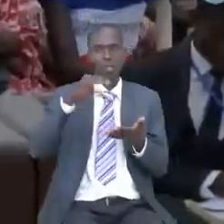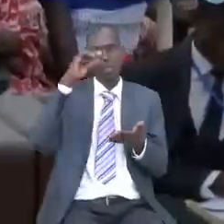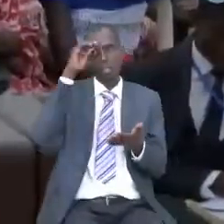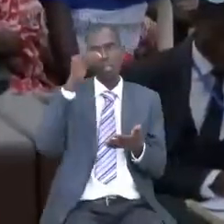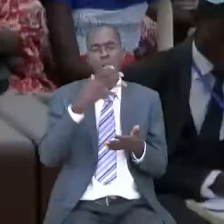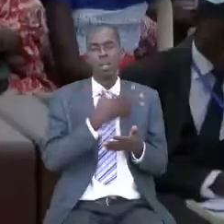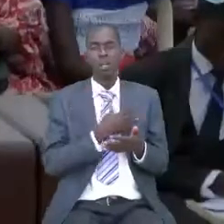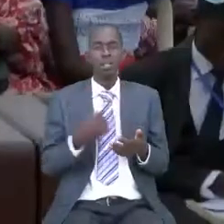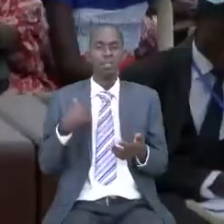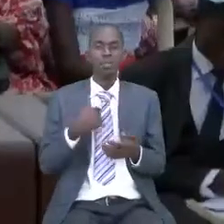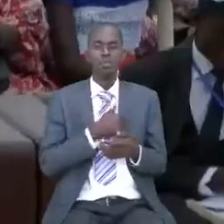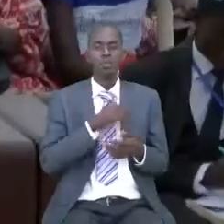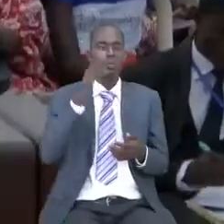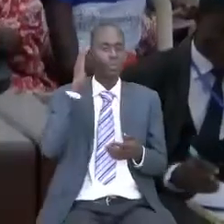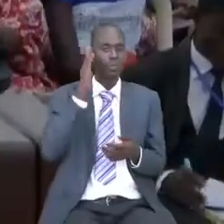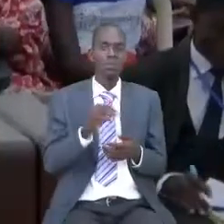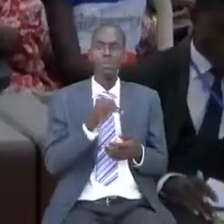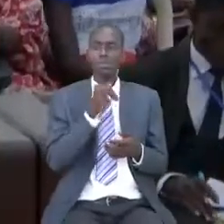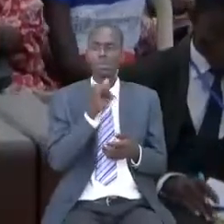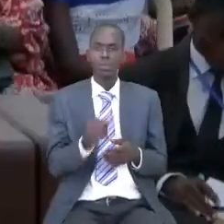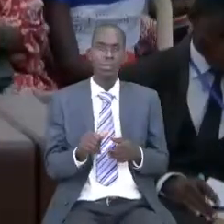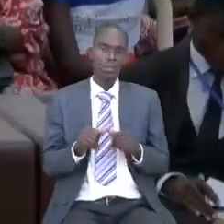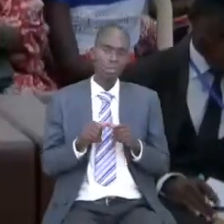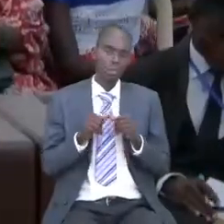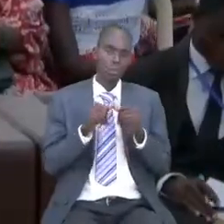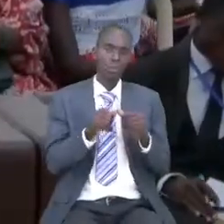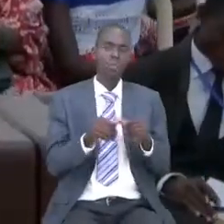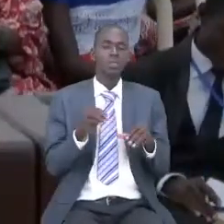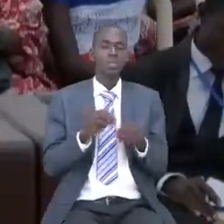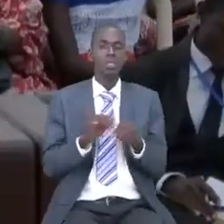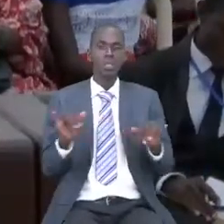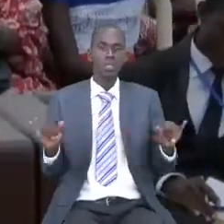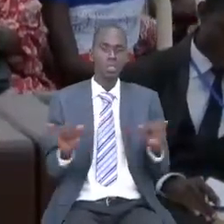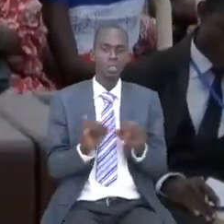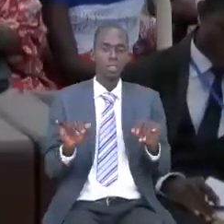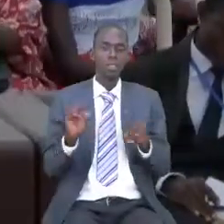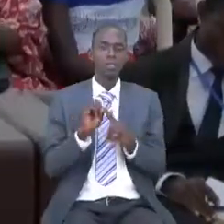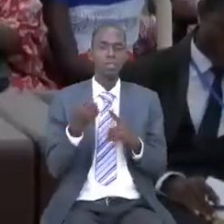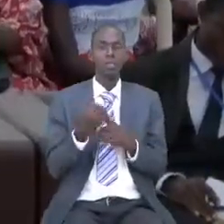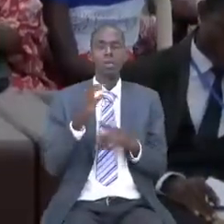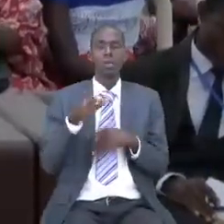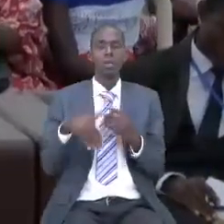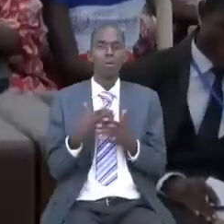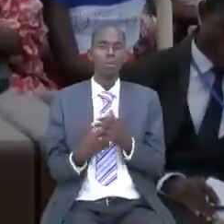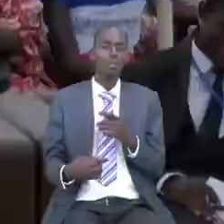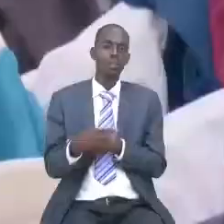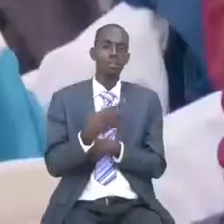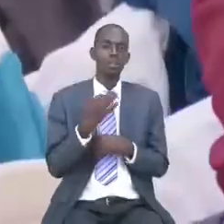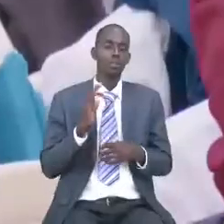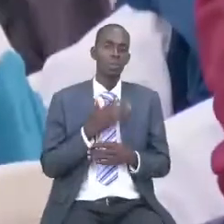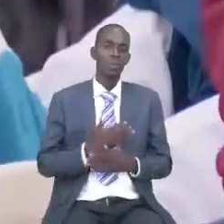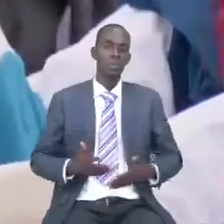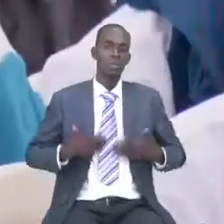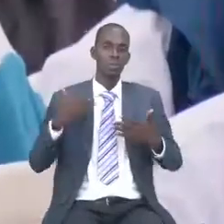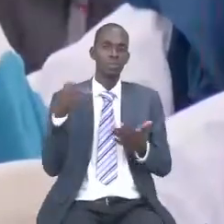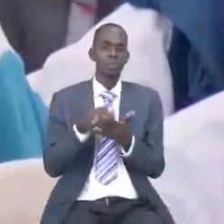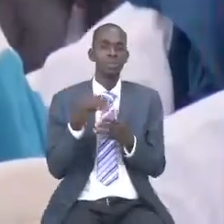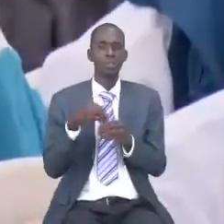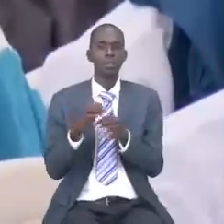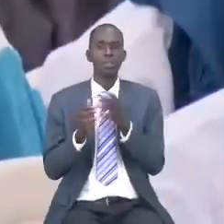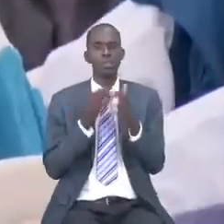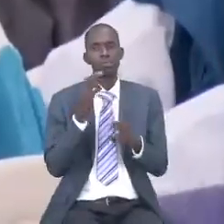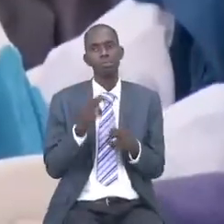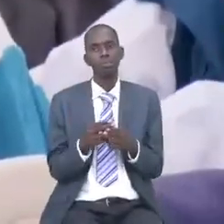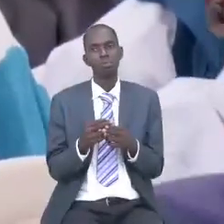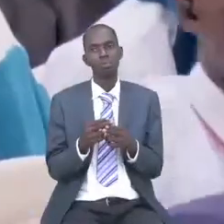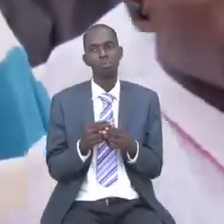not remain in the same situation all the days of our lives again. Amen.